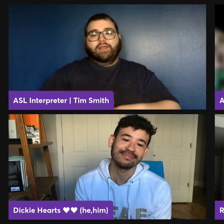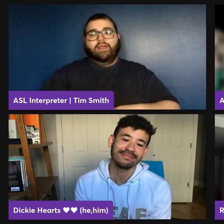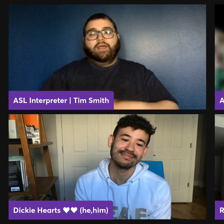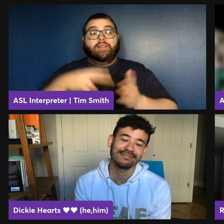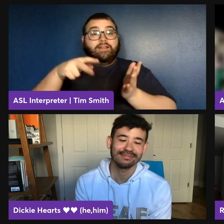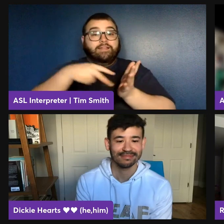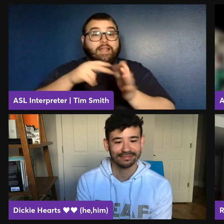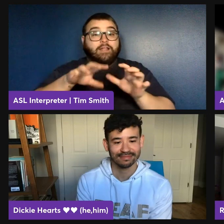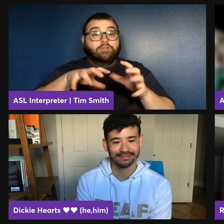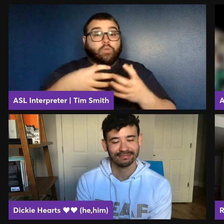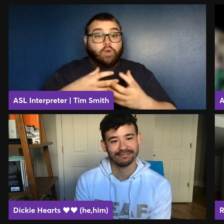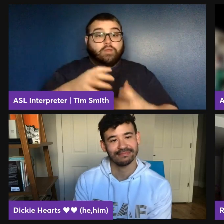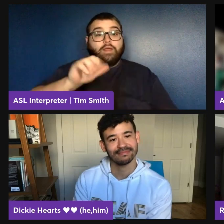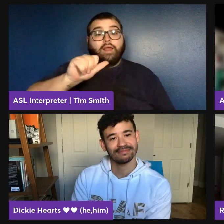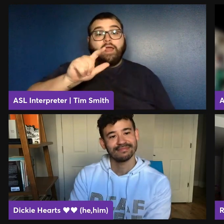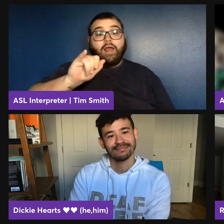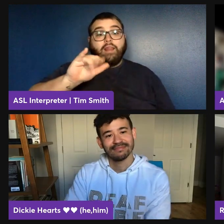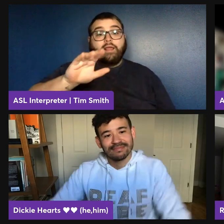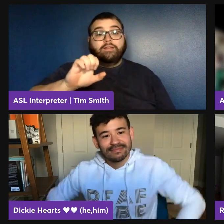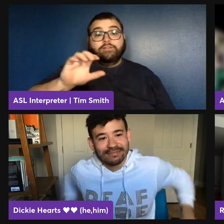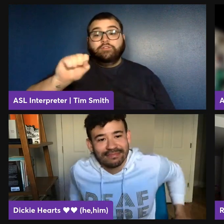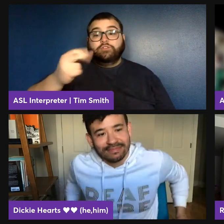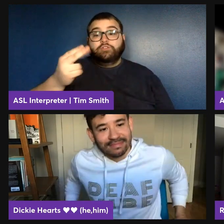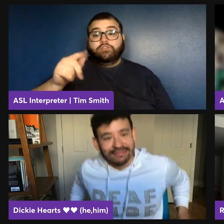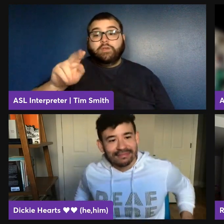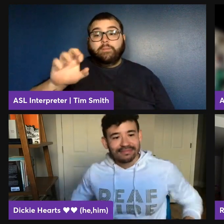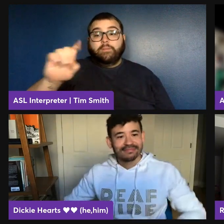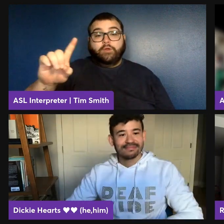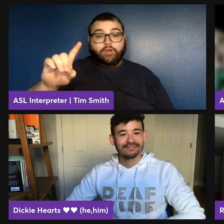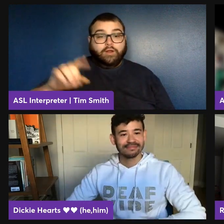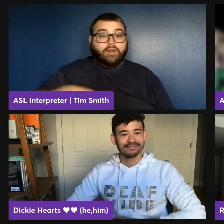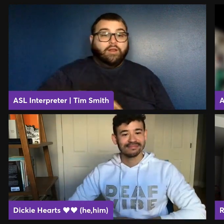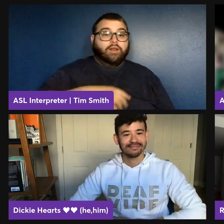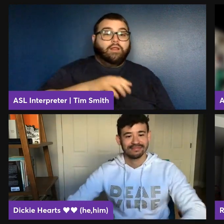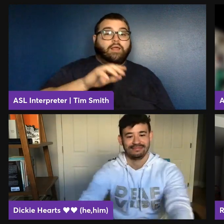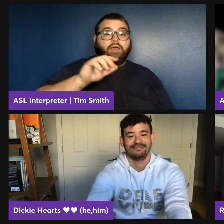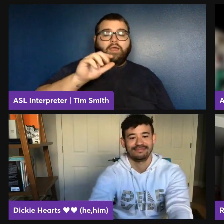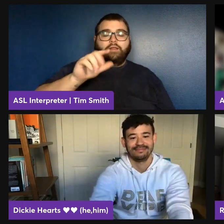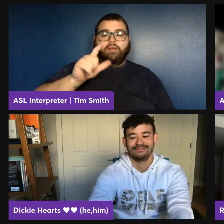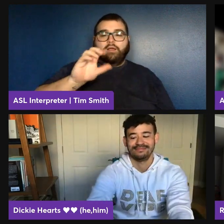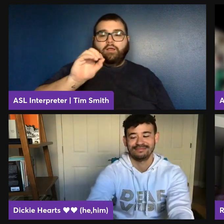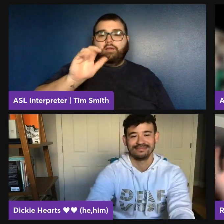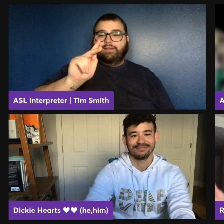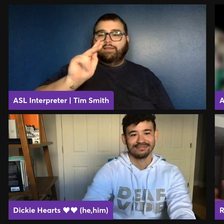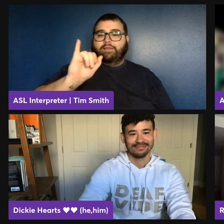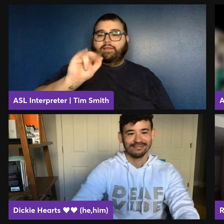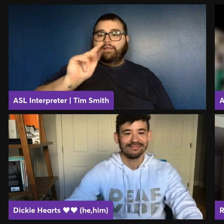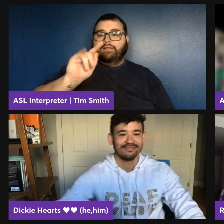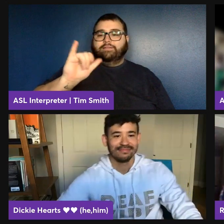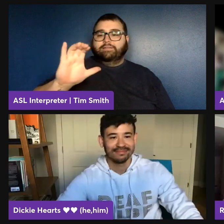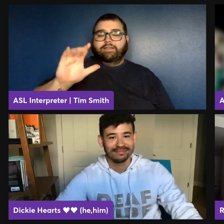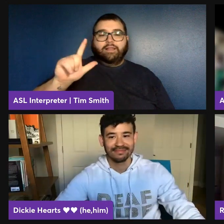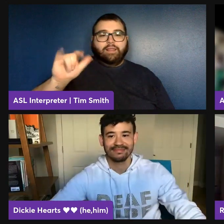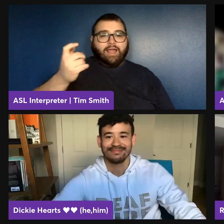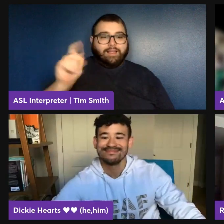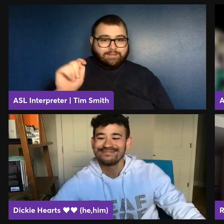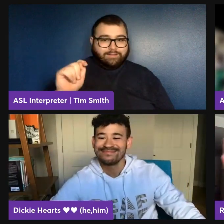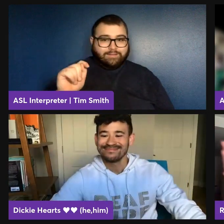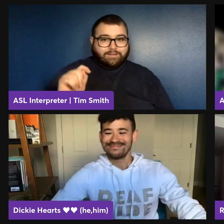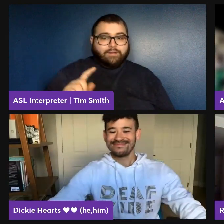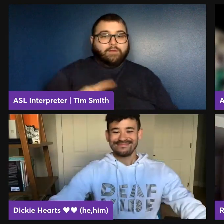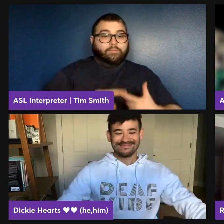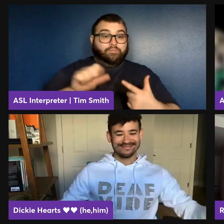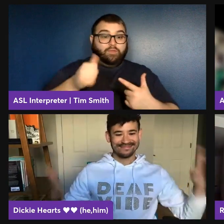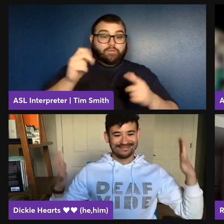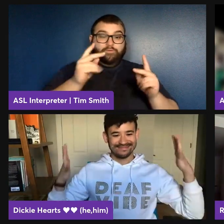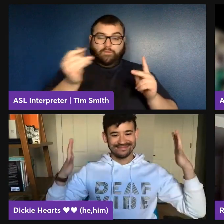Alice Shepard and Laura Lawson at Kinetic Light, Jerron Herman and Molly Joyce, who don't have their own company, but they did a wonderful thing